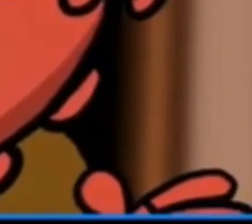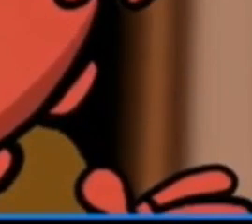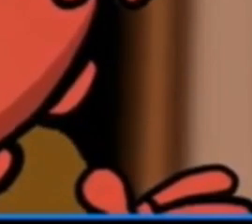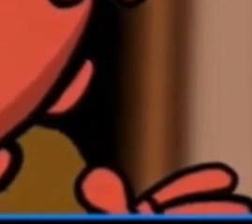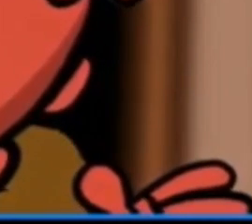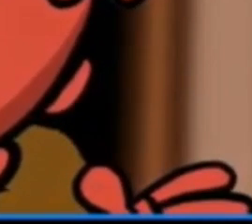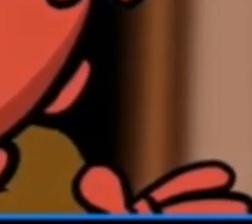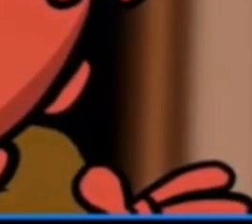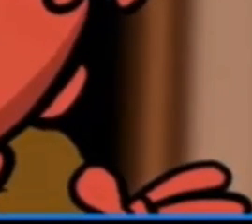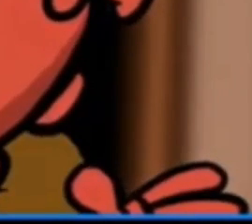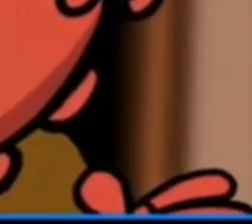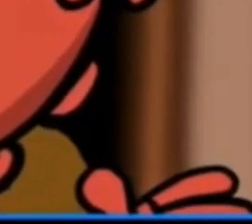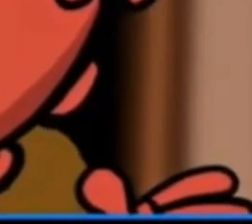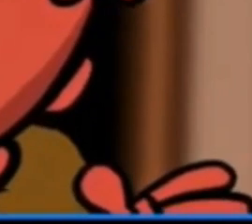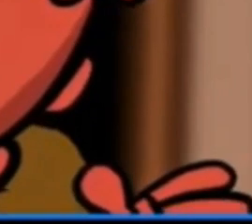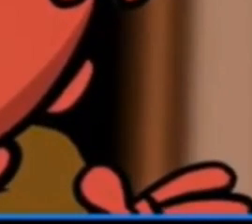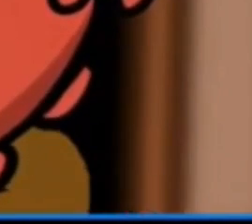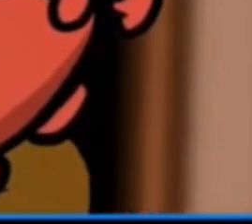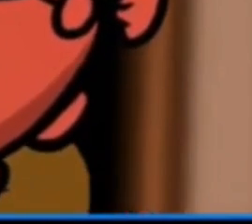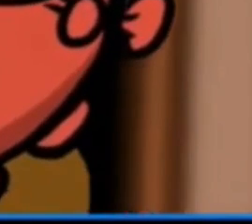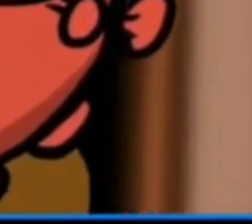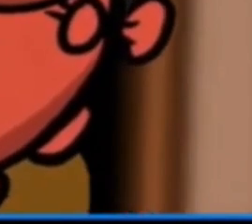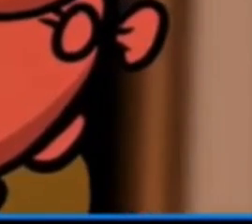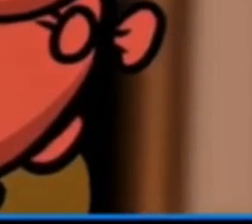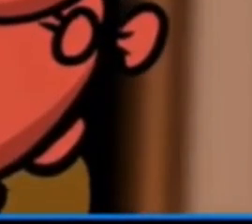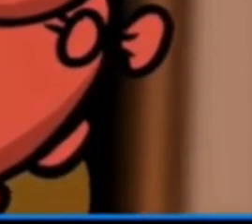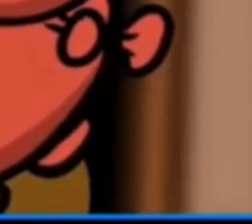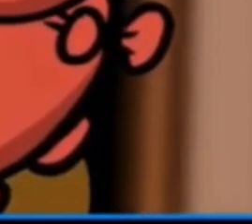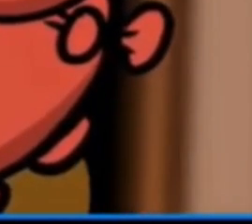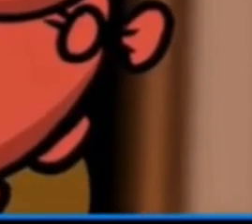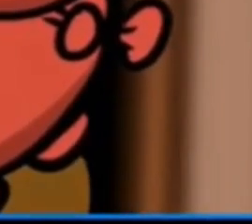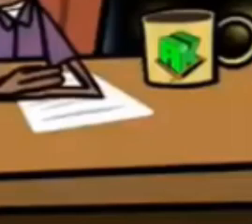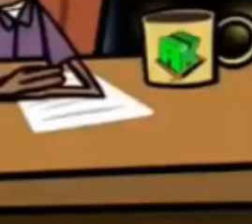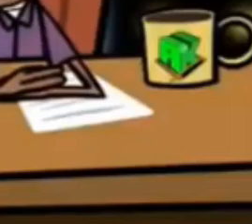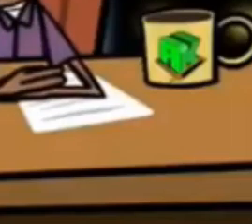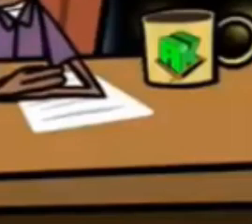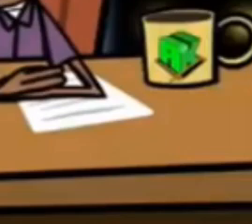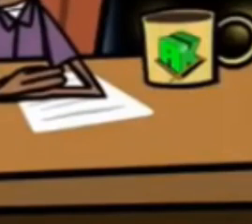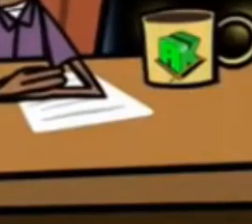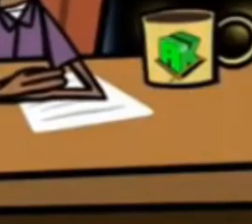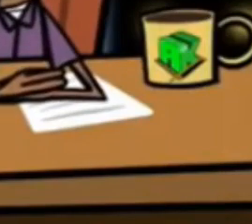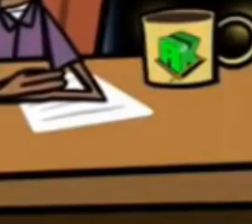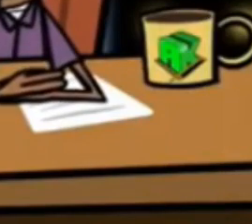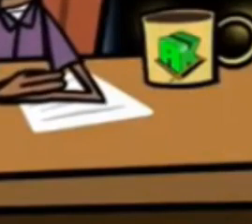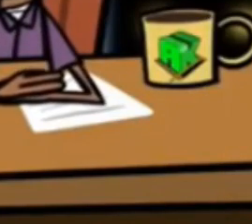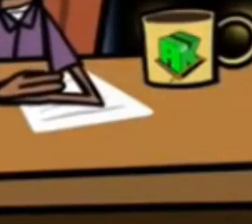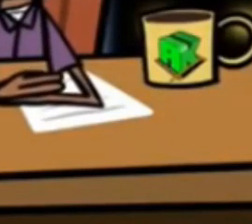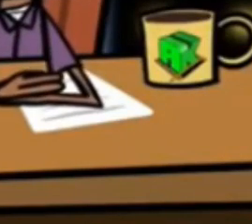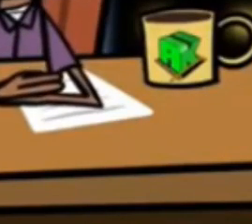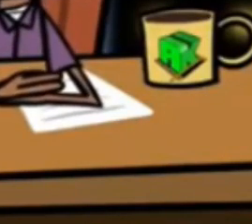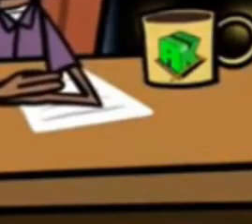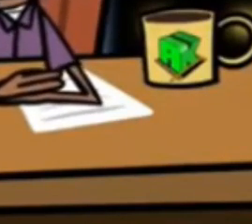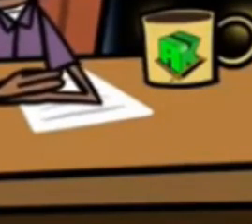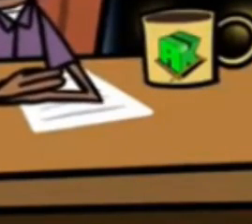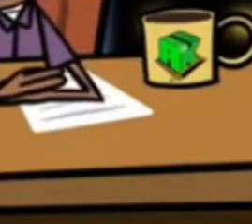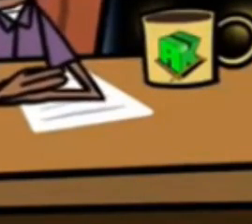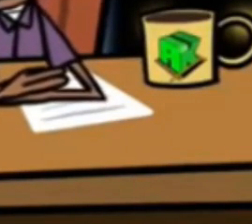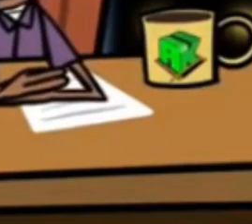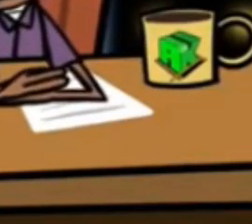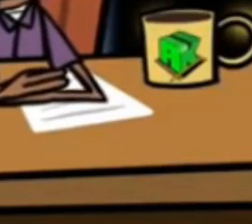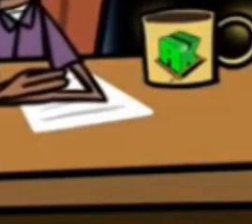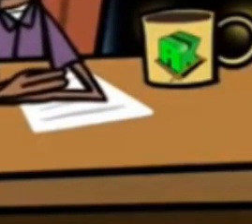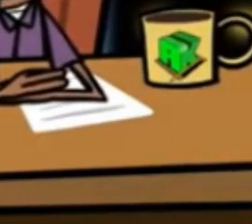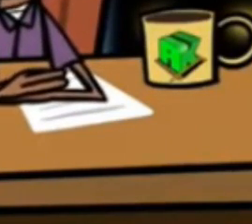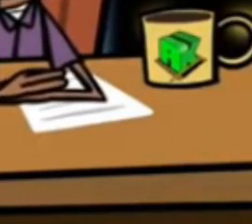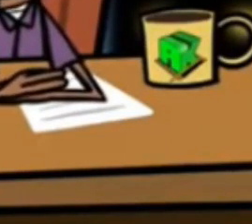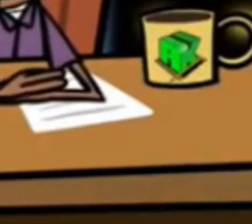a scorching hot day. Maybe it's even the way it brings us all together. But one thing is for sure, Carib